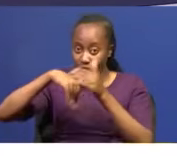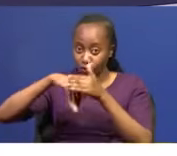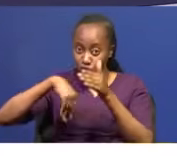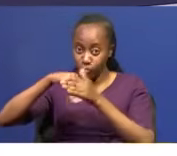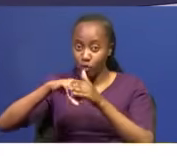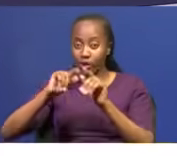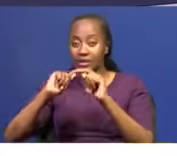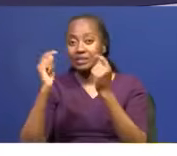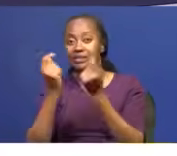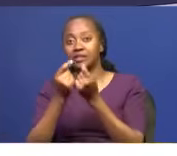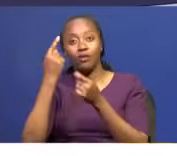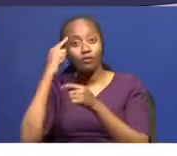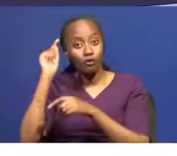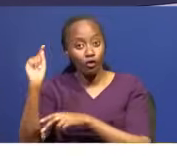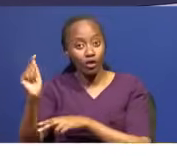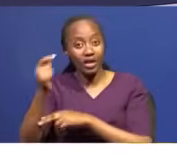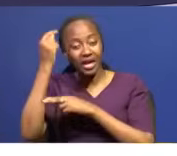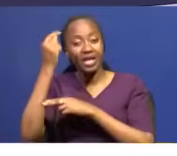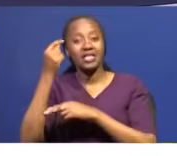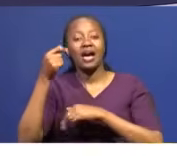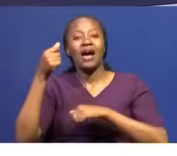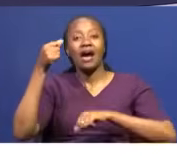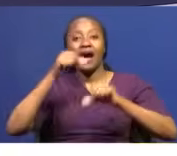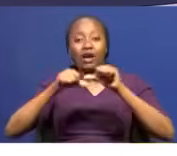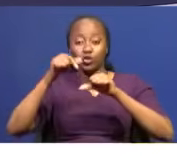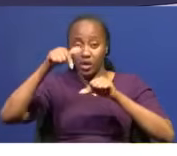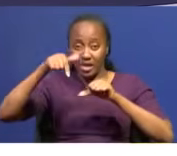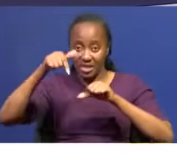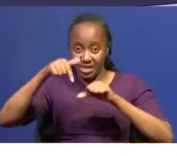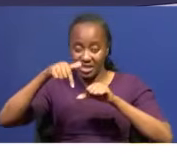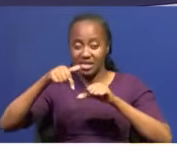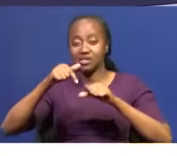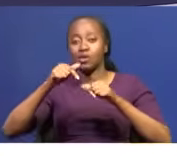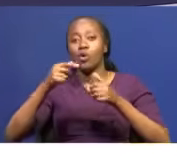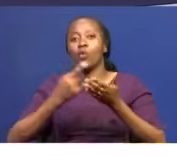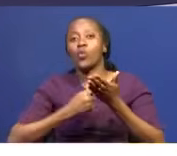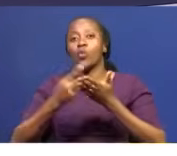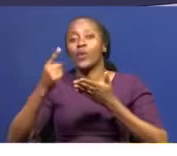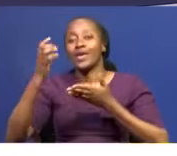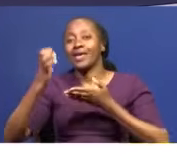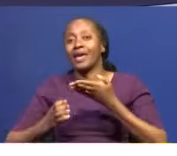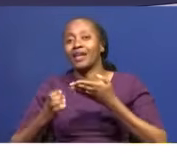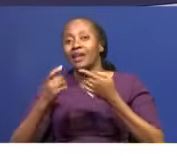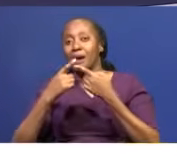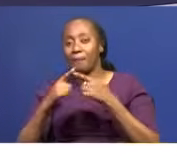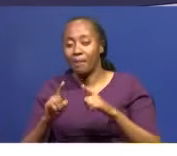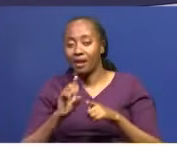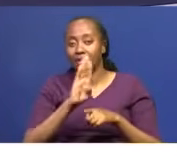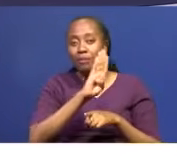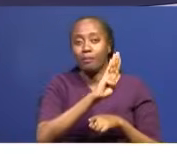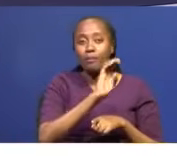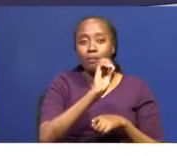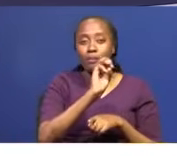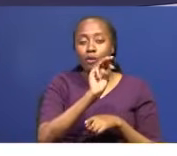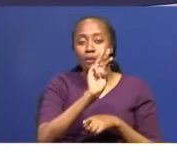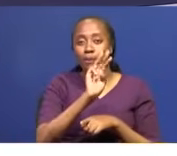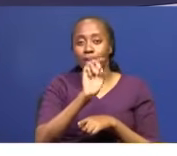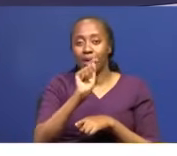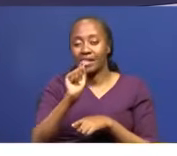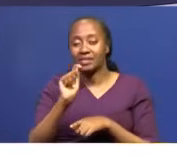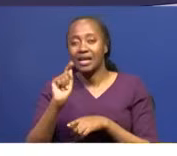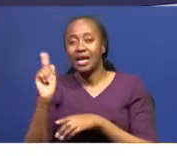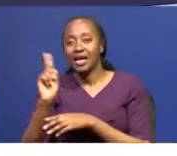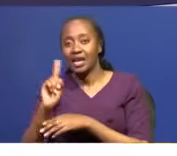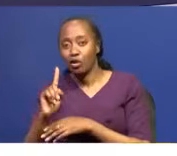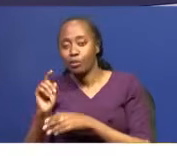Now, SportPesa League is set to kick off this weekend. Newbies, APS, Bomet FC, and Nairobi United all will be in